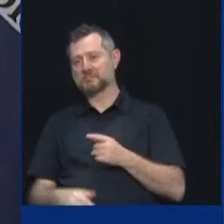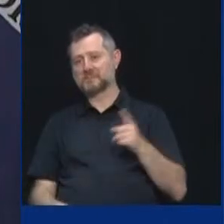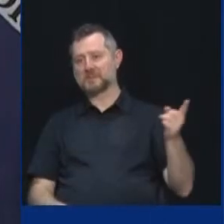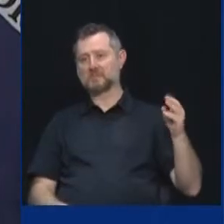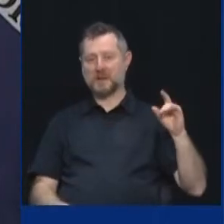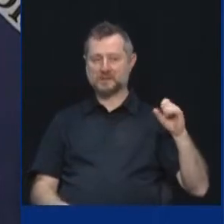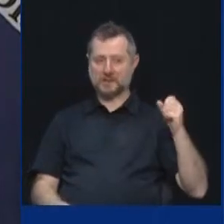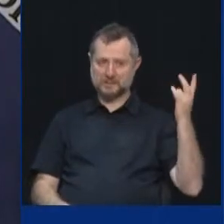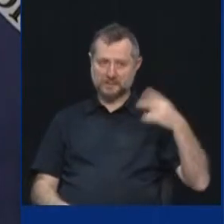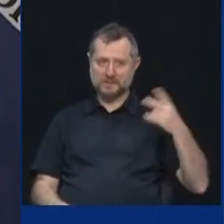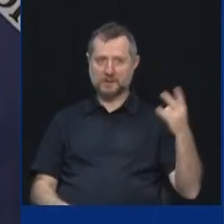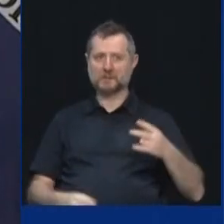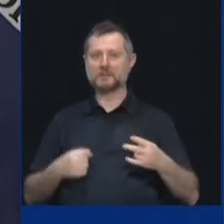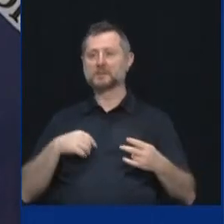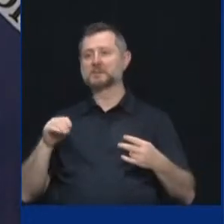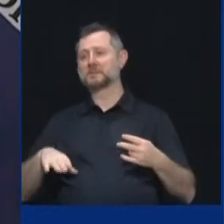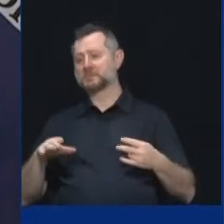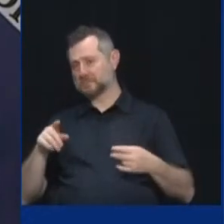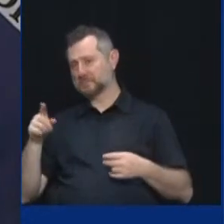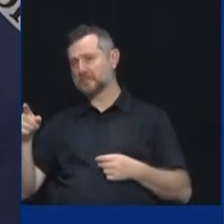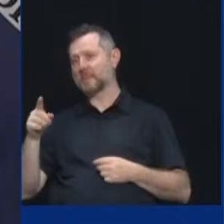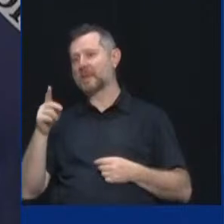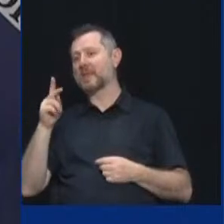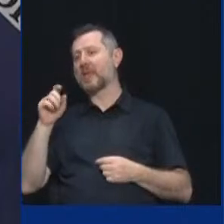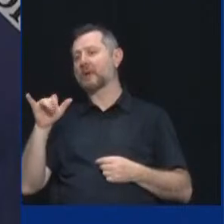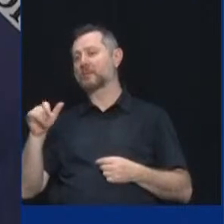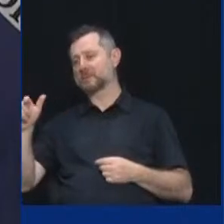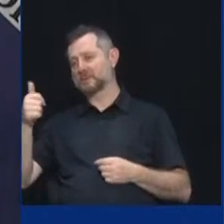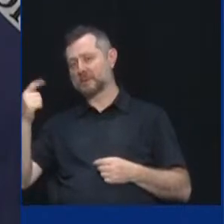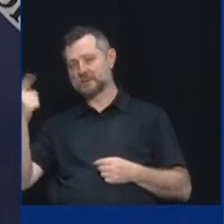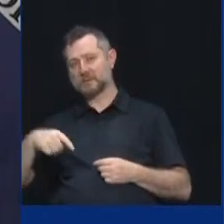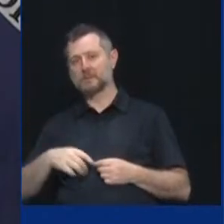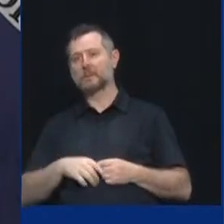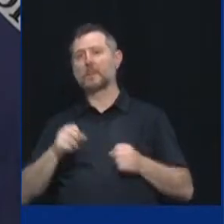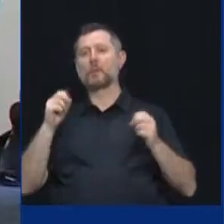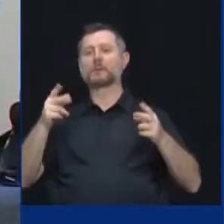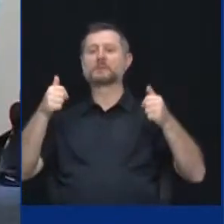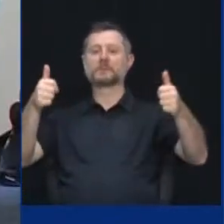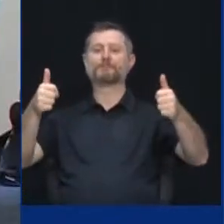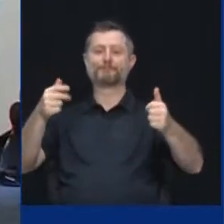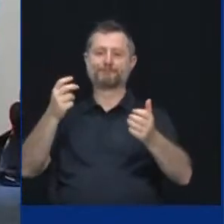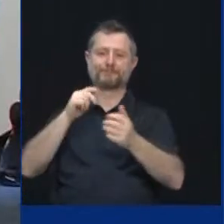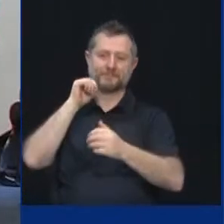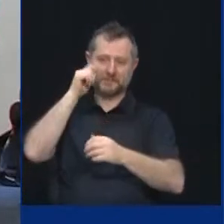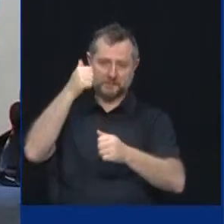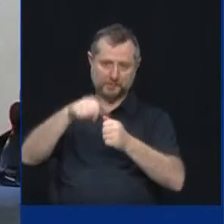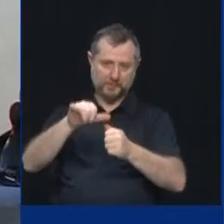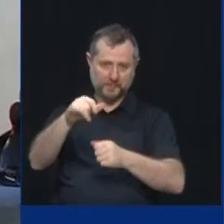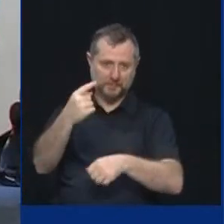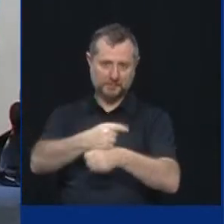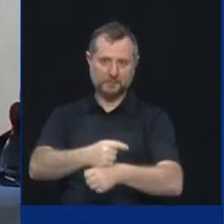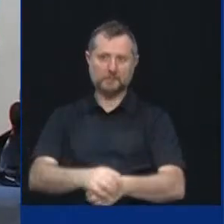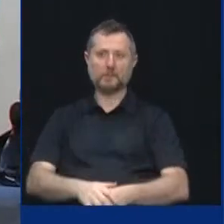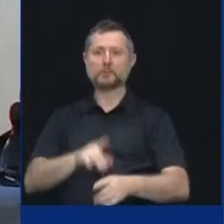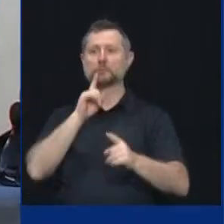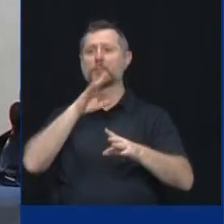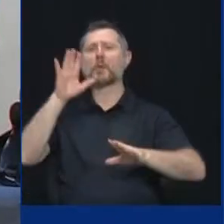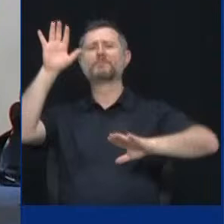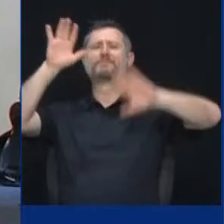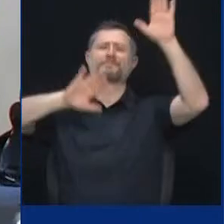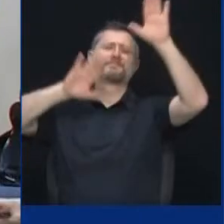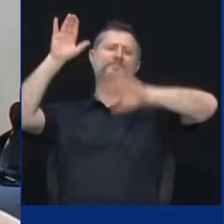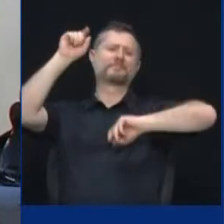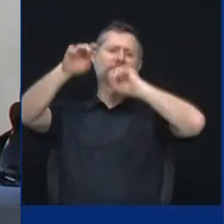7 days. I said a week and a half. So You said 10 days. Okay. Remember those numbers. Governor, any cases of the